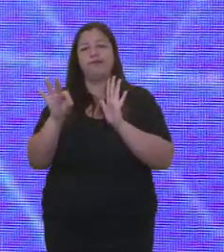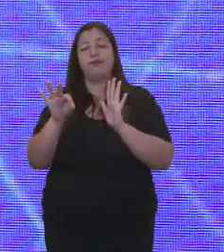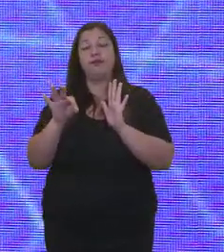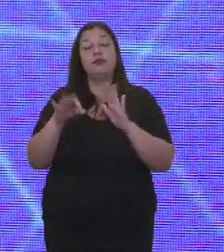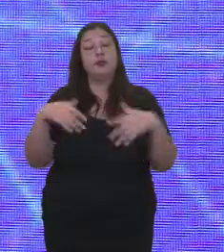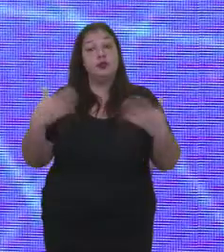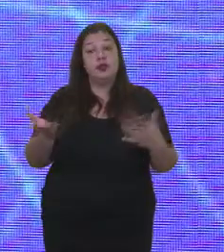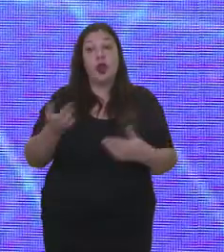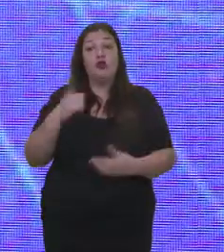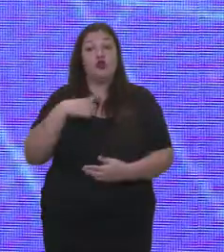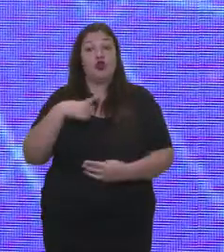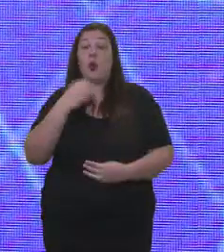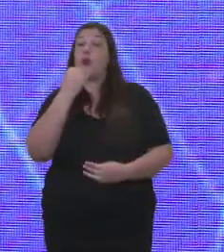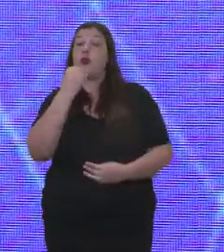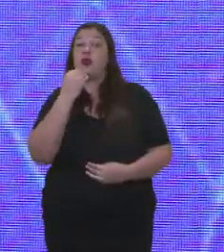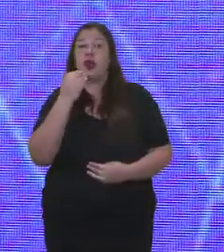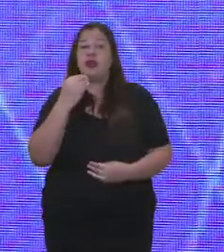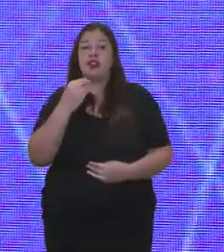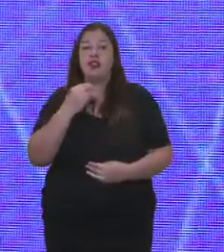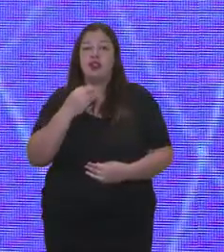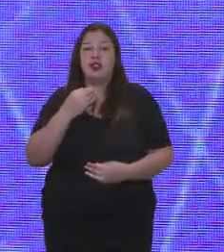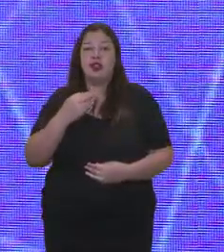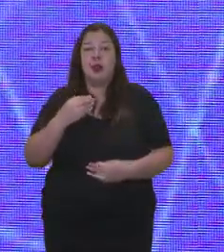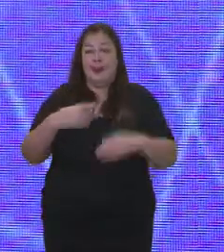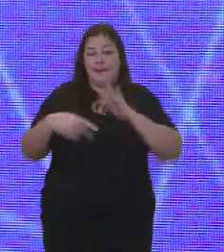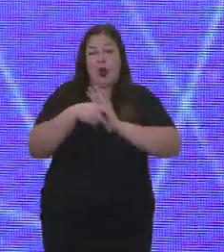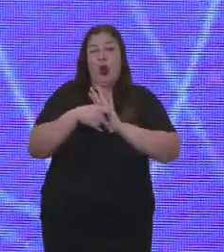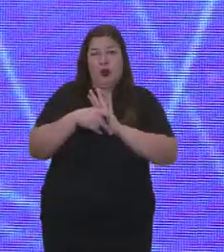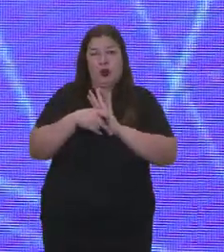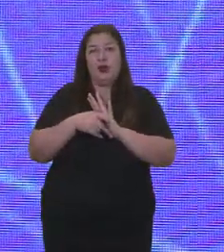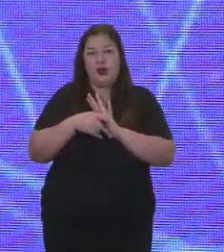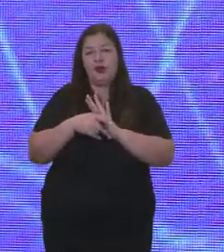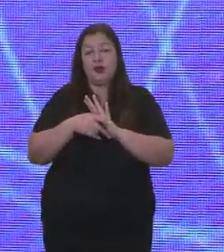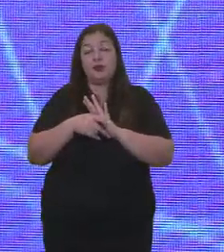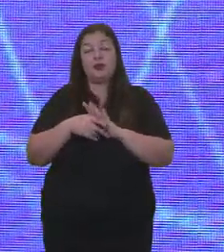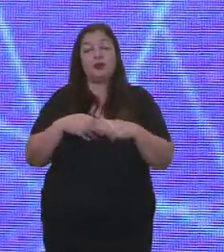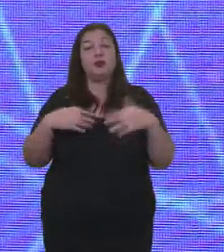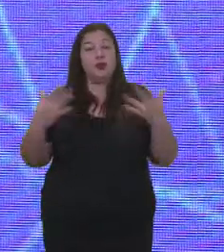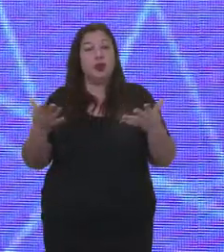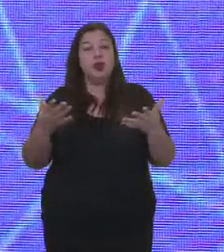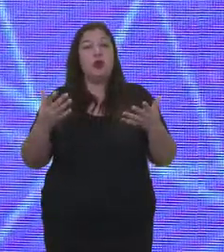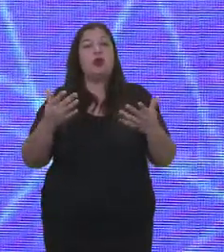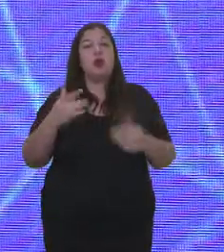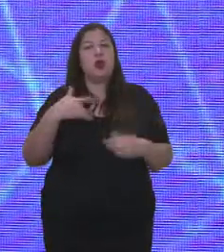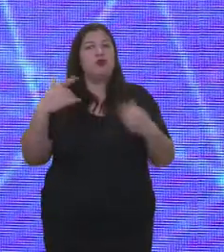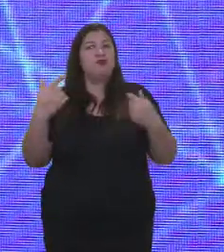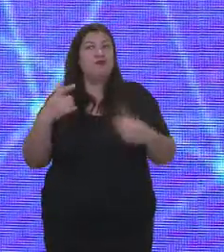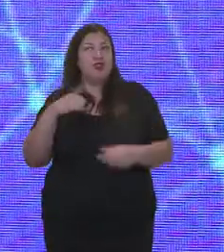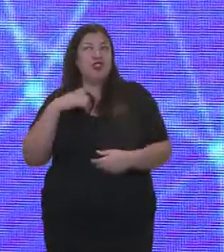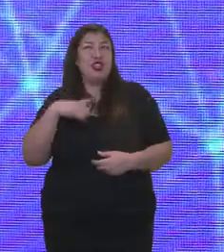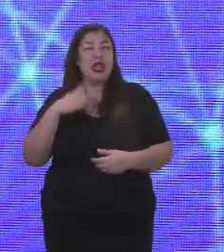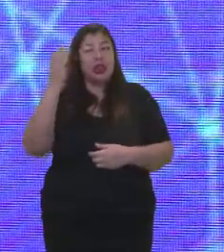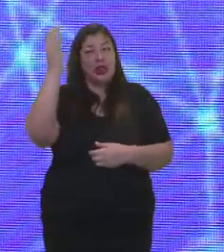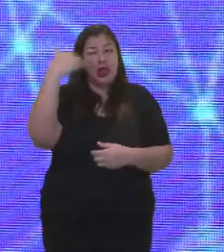no matter how important they were. Opportunities were not for me. So I still had,